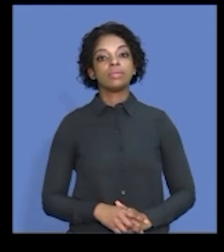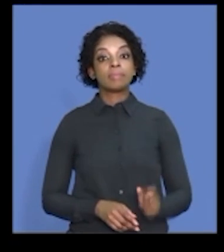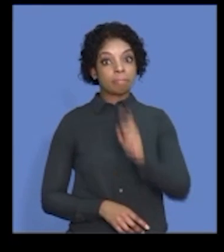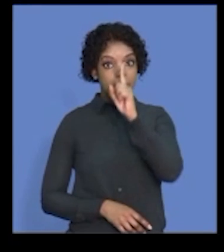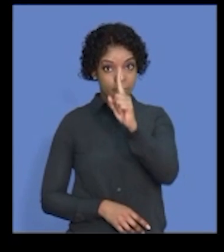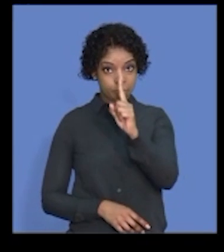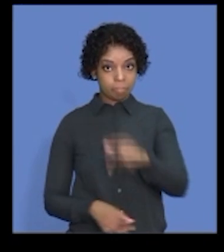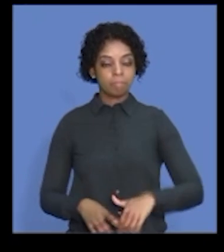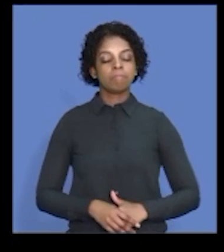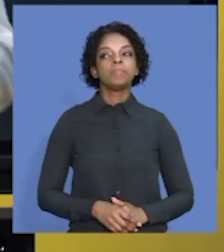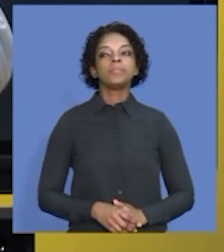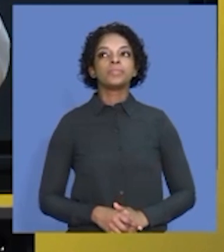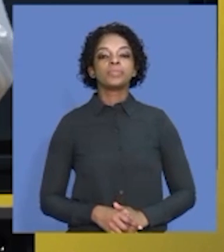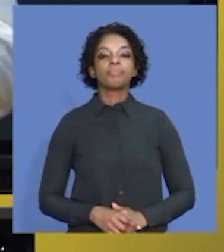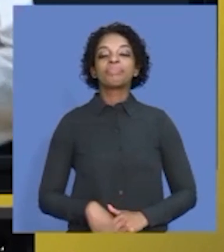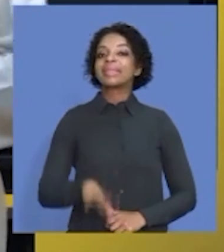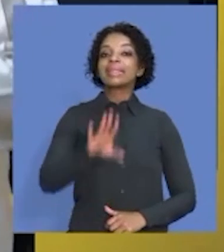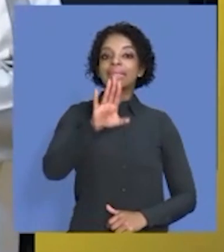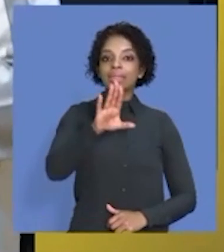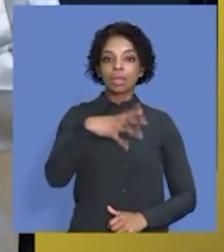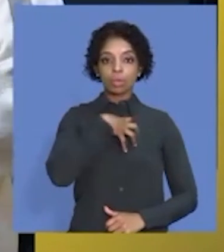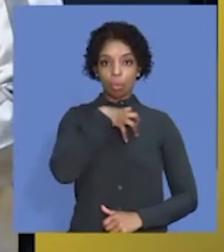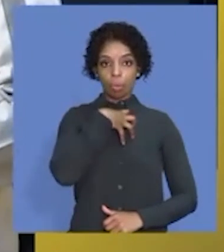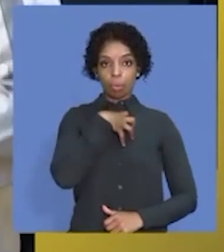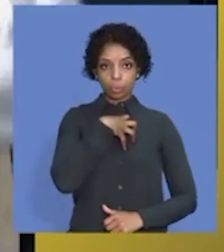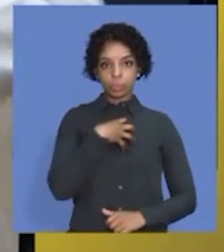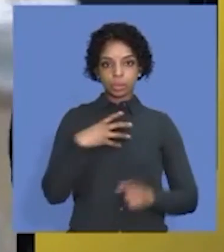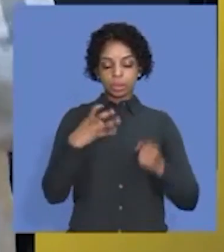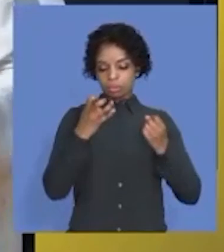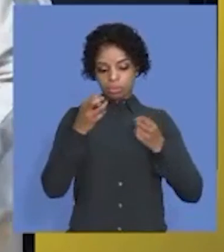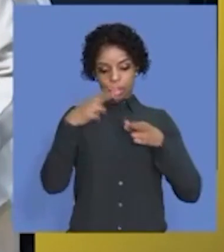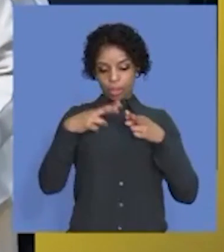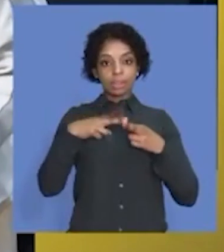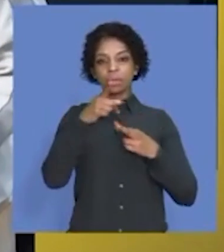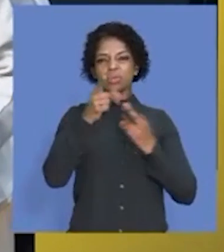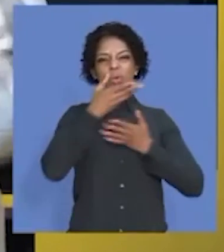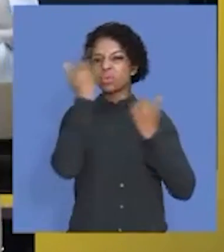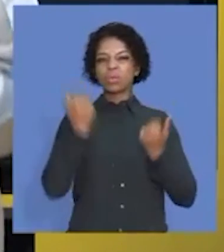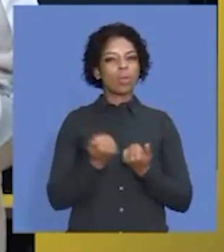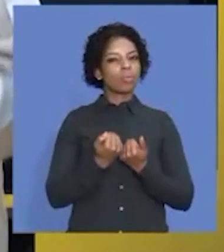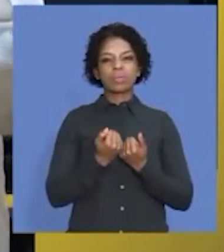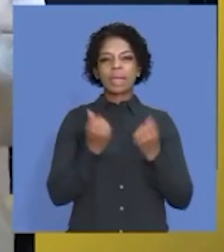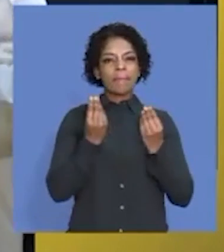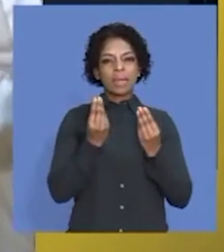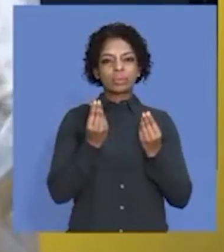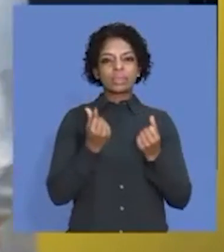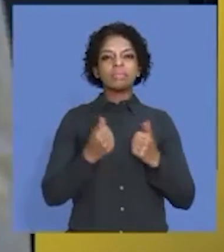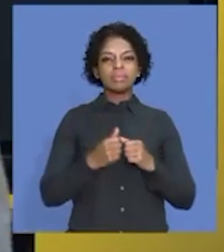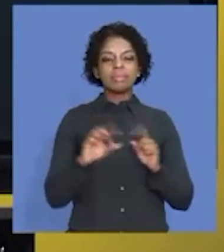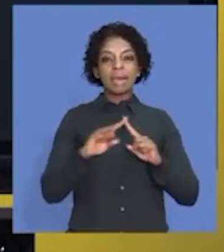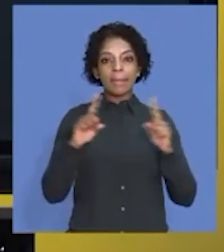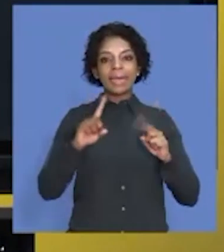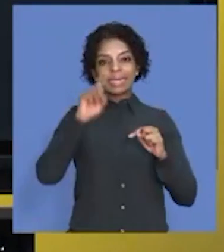Step number one, make your old rental, you don't know the amount, make it equal